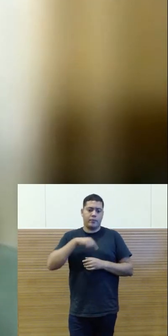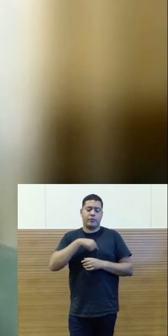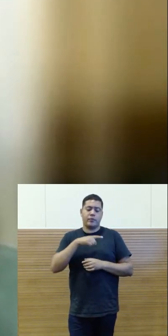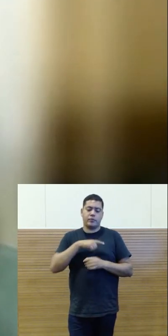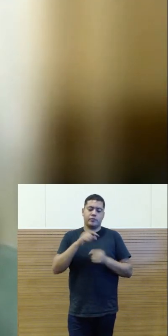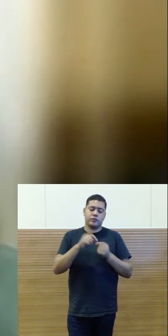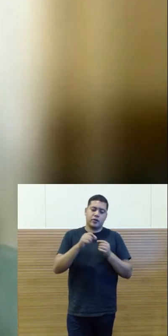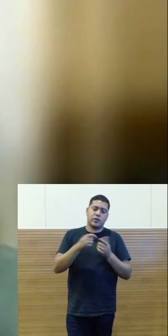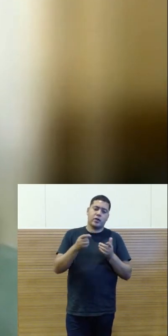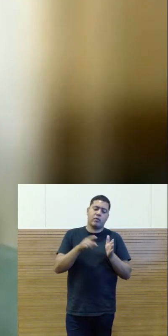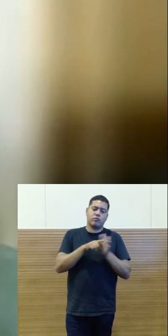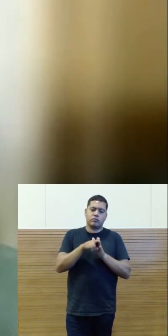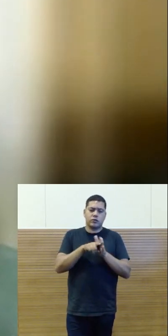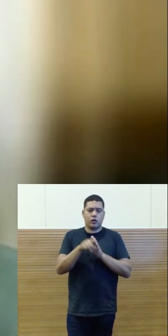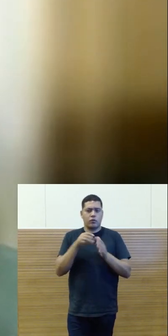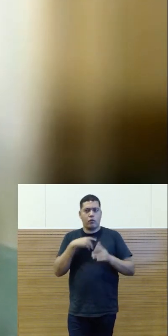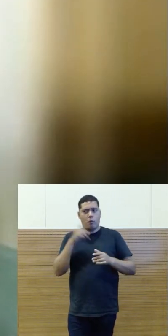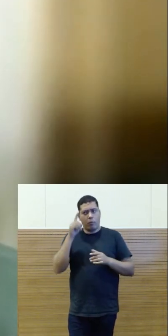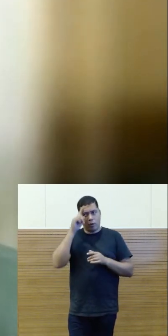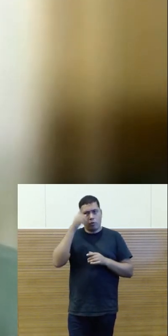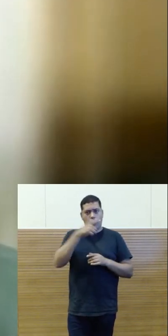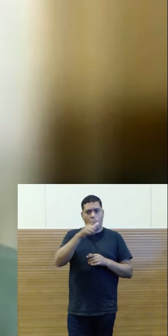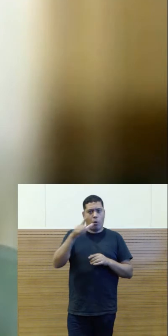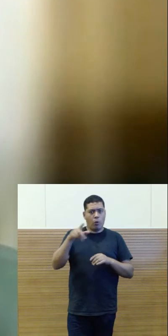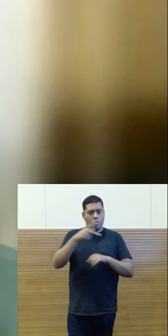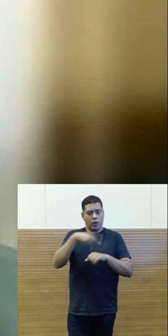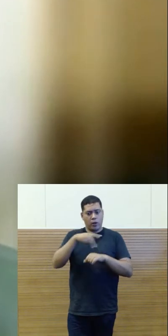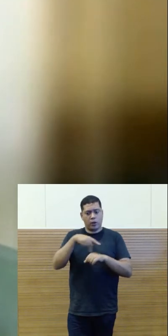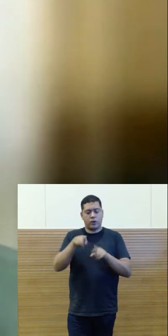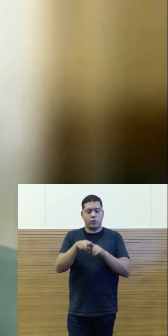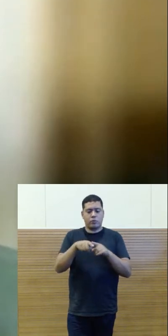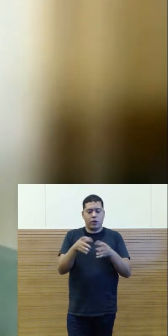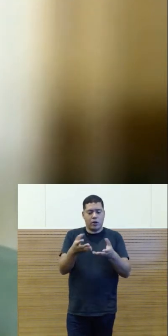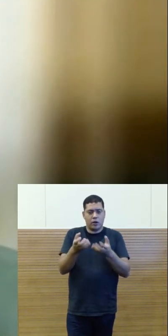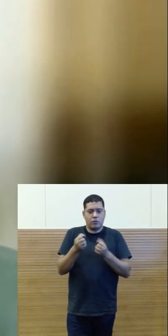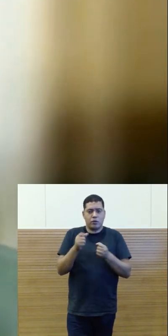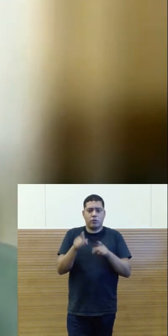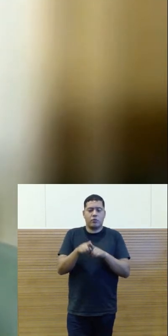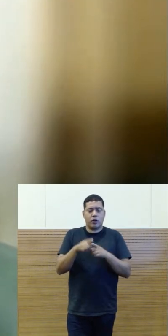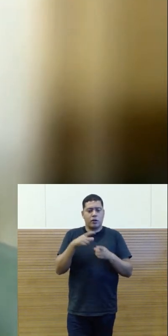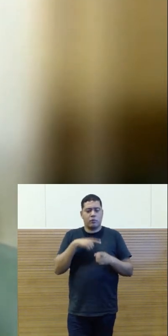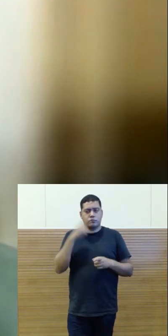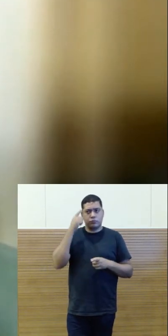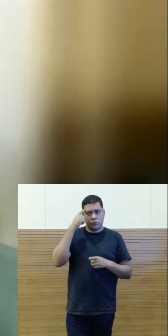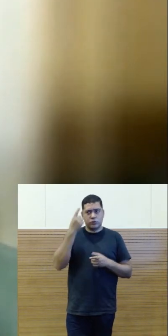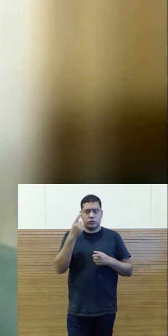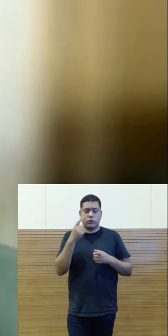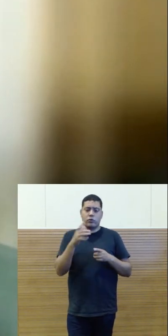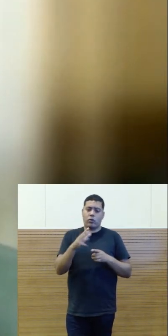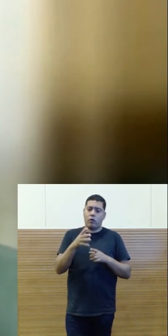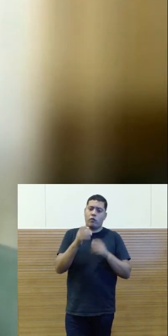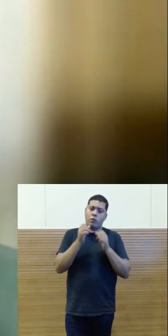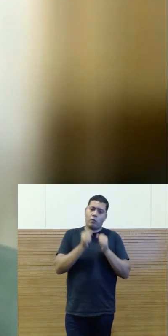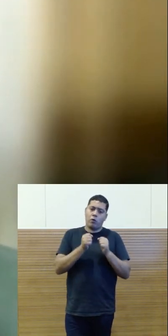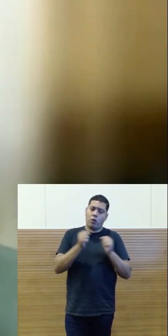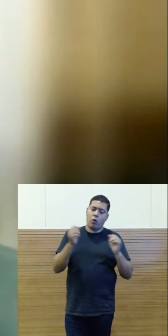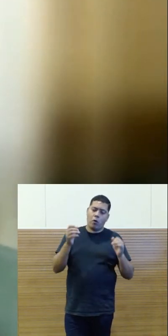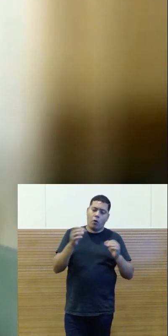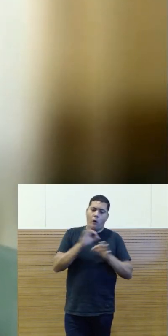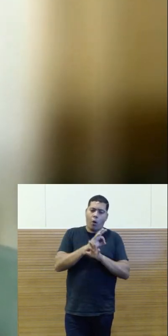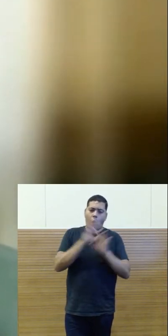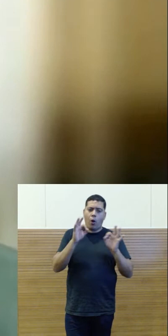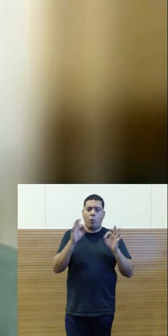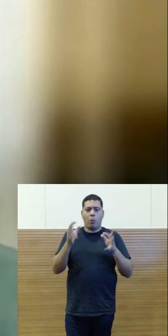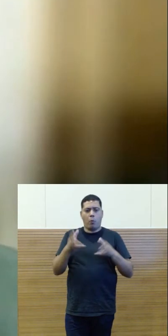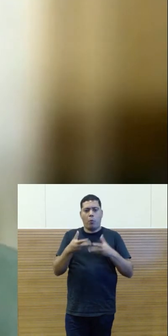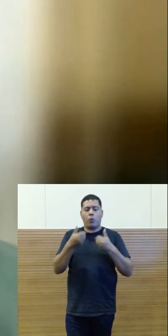coalition, and we are it's under analysis. I believe the other countries may have received that, and it's under analysis.